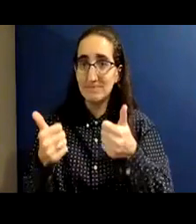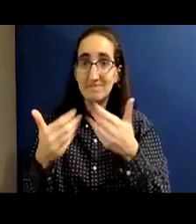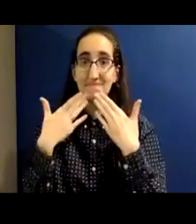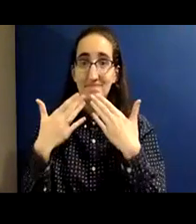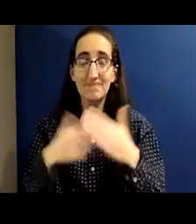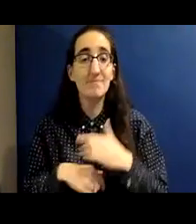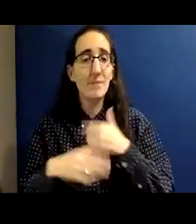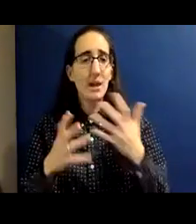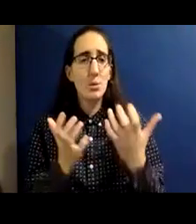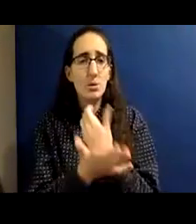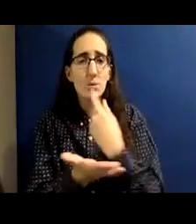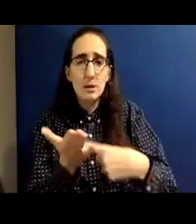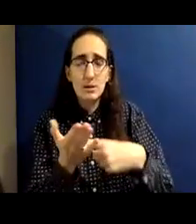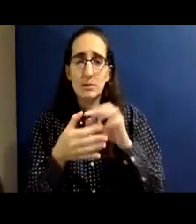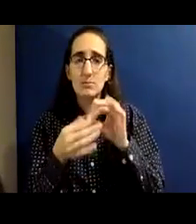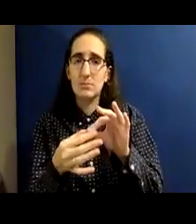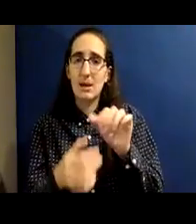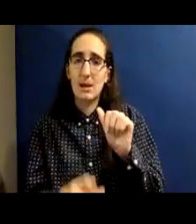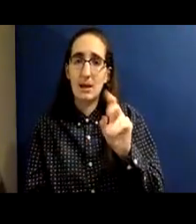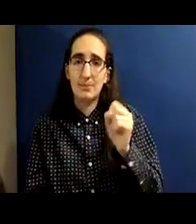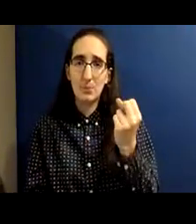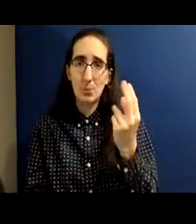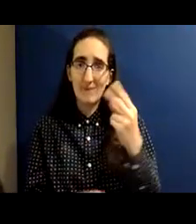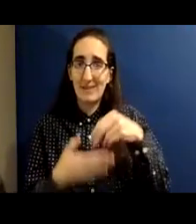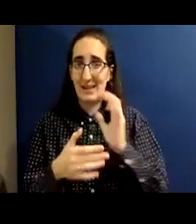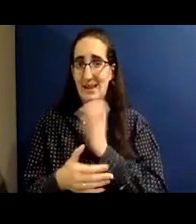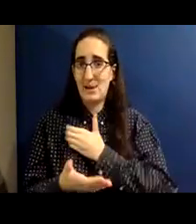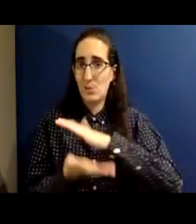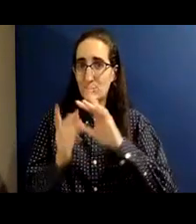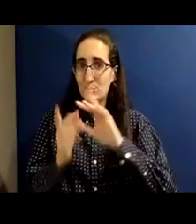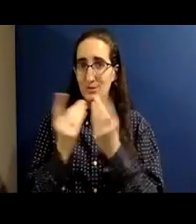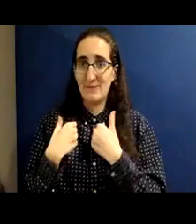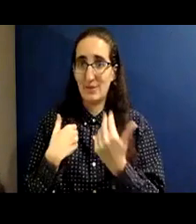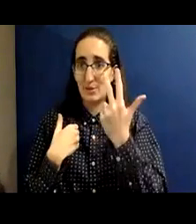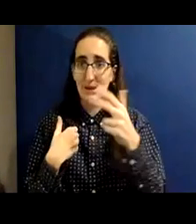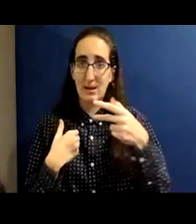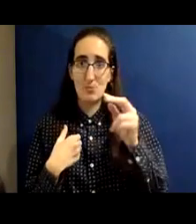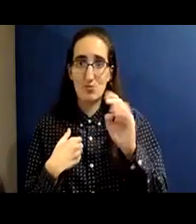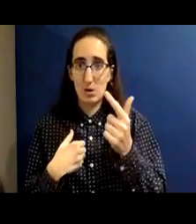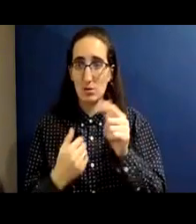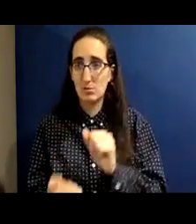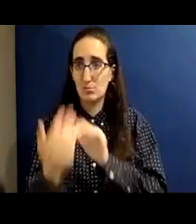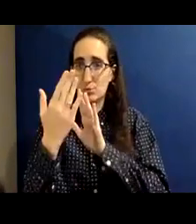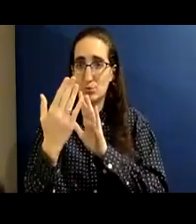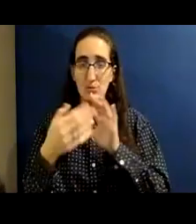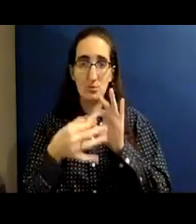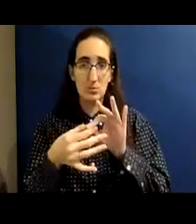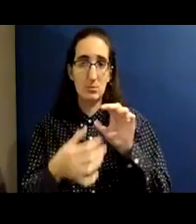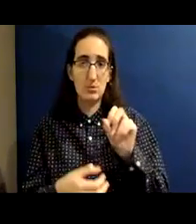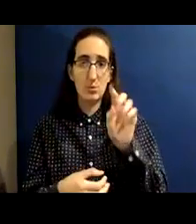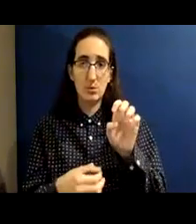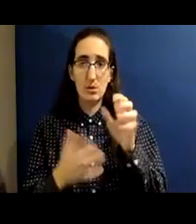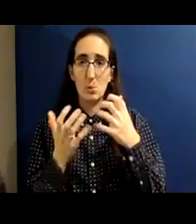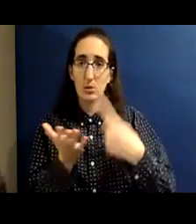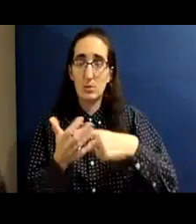So I want to talk a little bit about Adams 12. In Adams 12, we have a 3-pronged approach to suicide. We like to talk